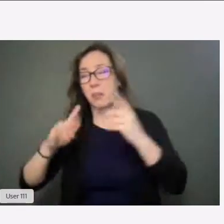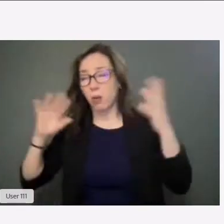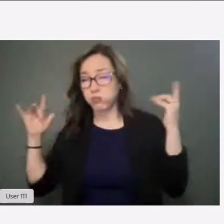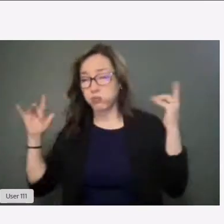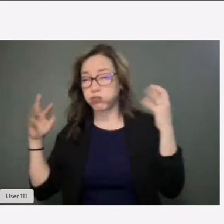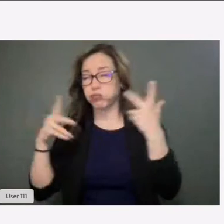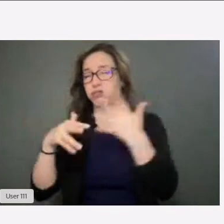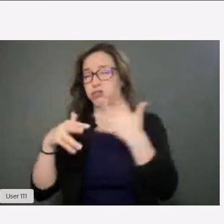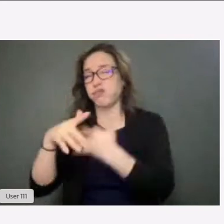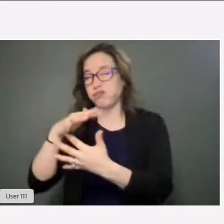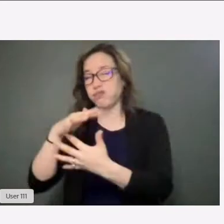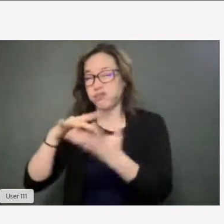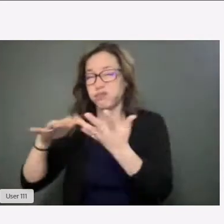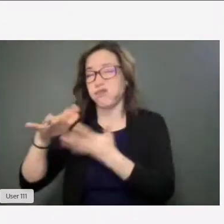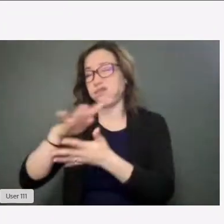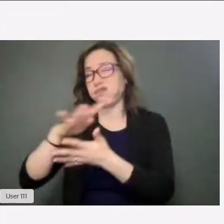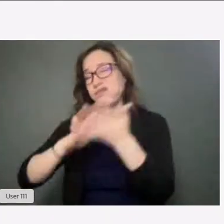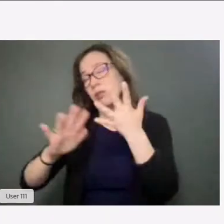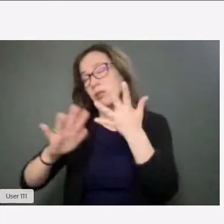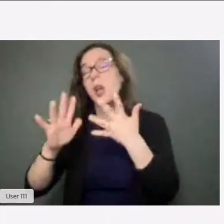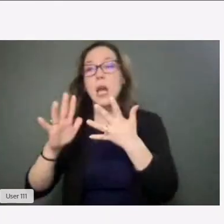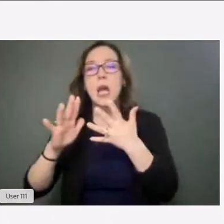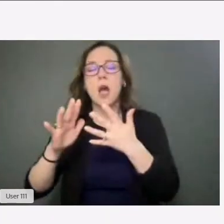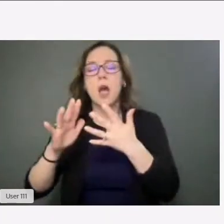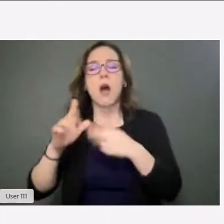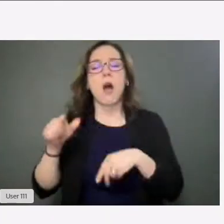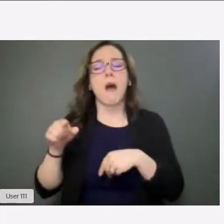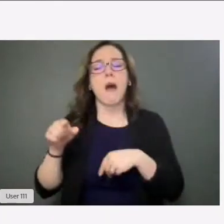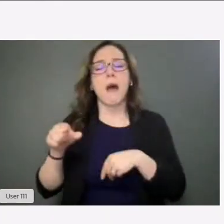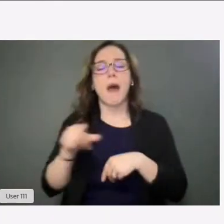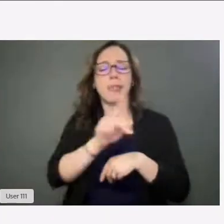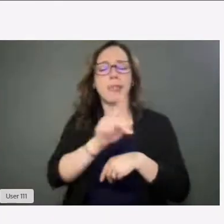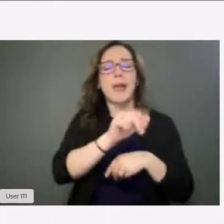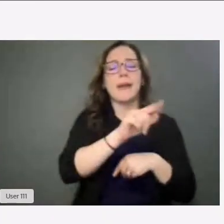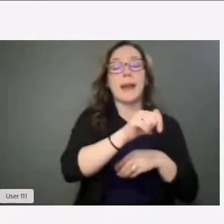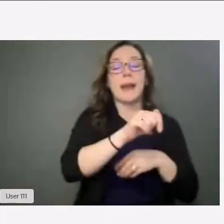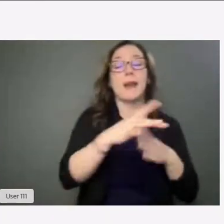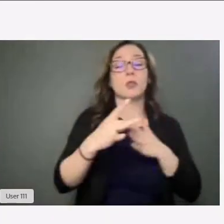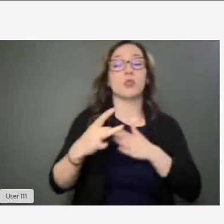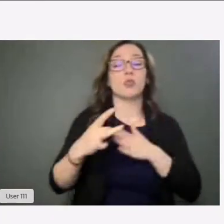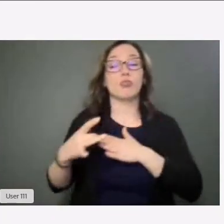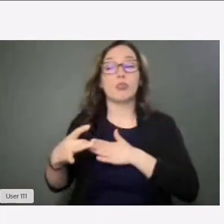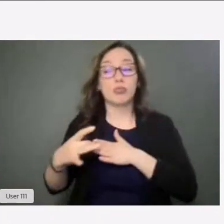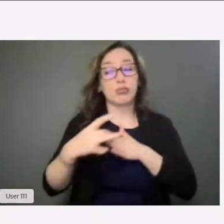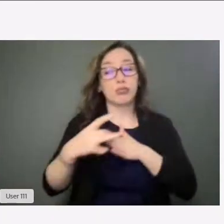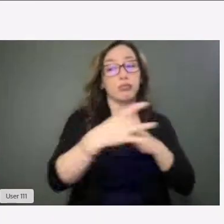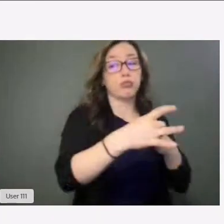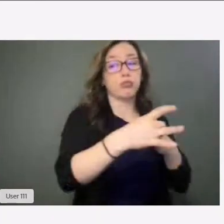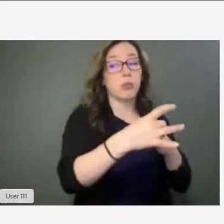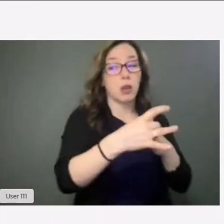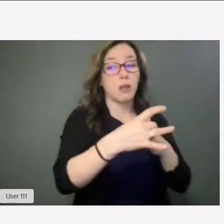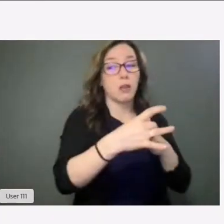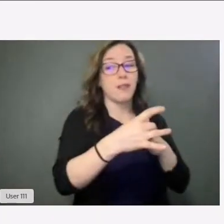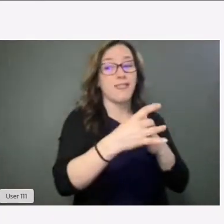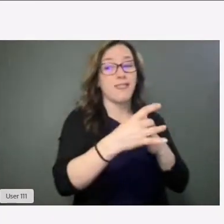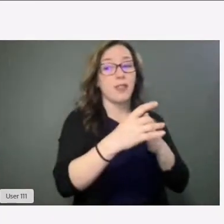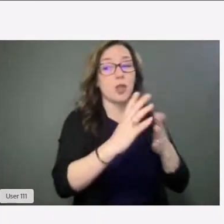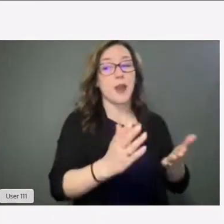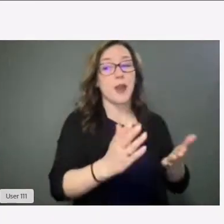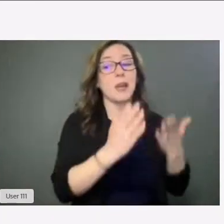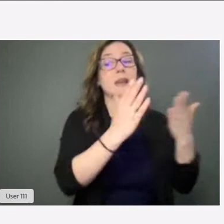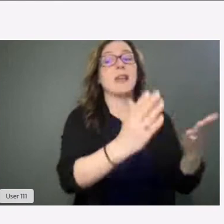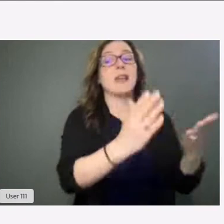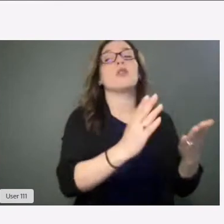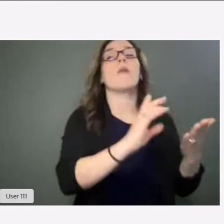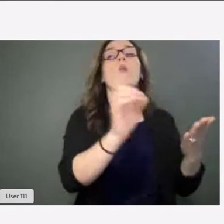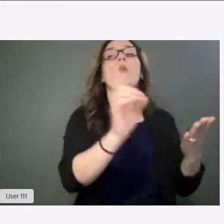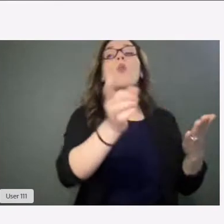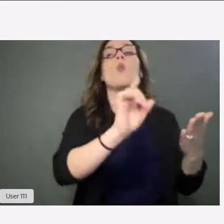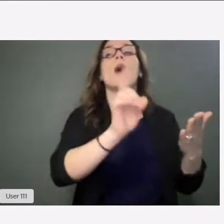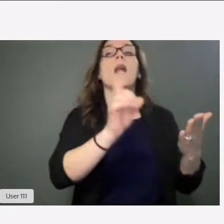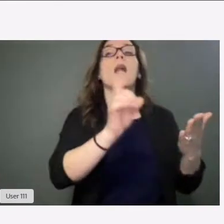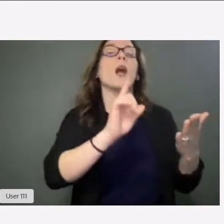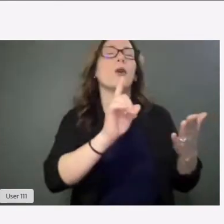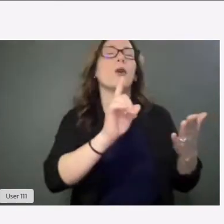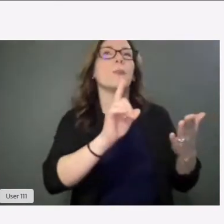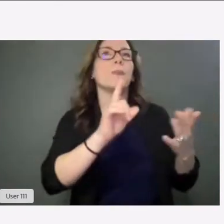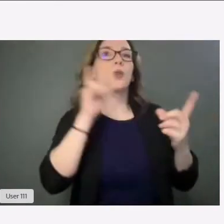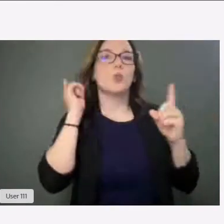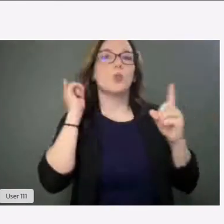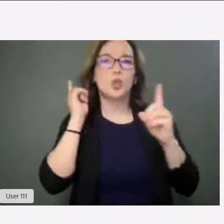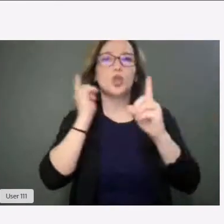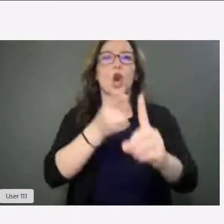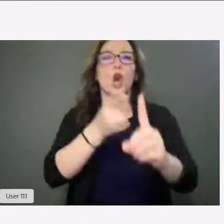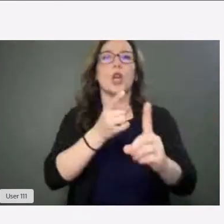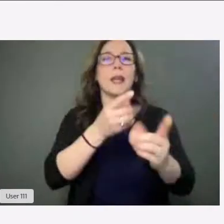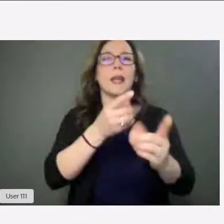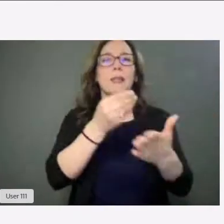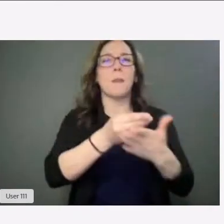as data to help drive some of your recommendations in terms of where to necessarily, I would say, target these